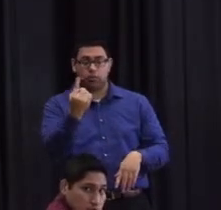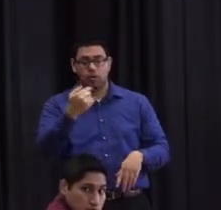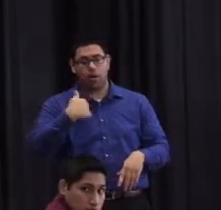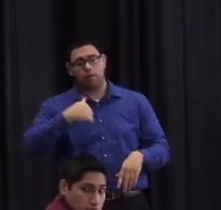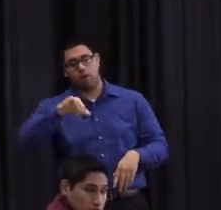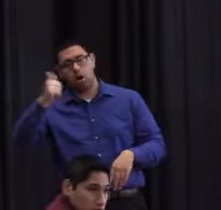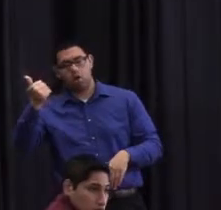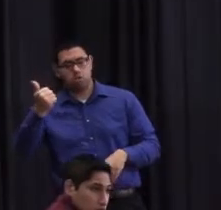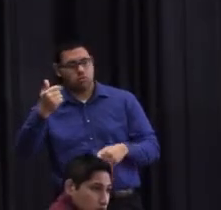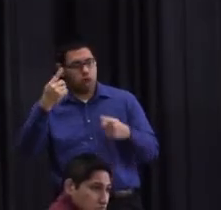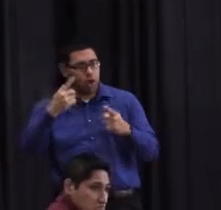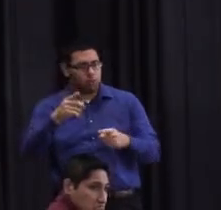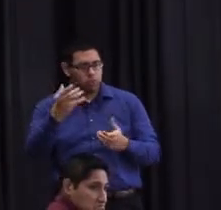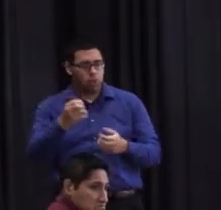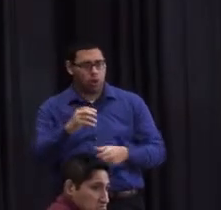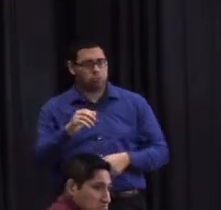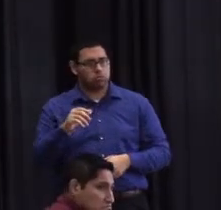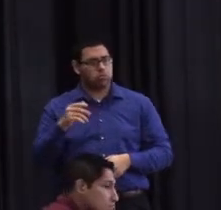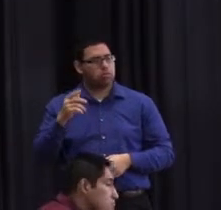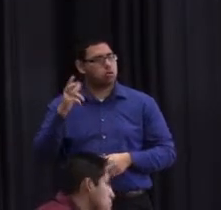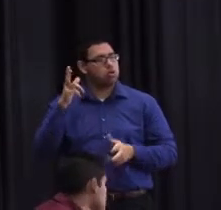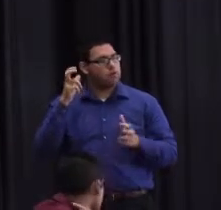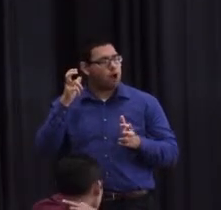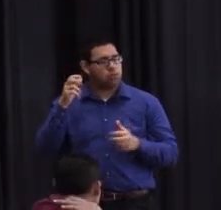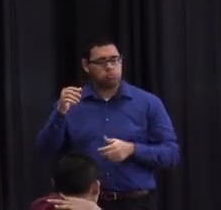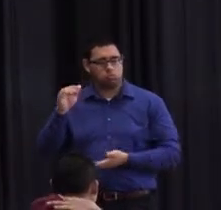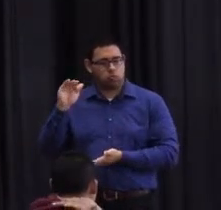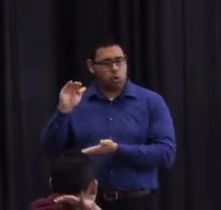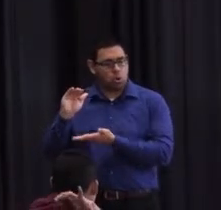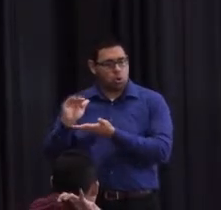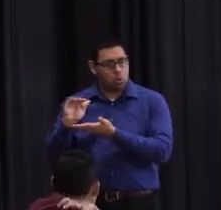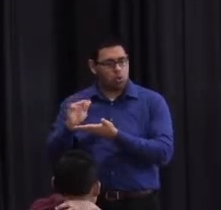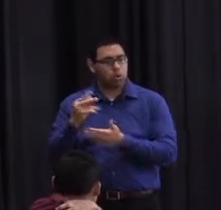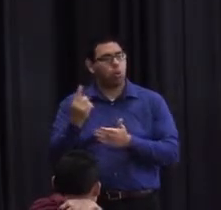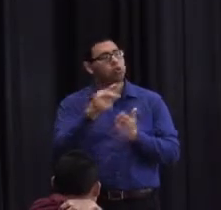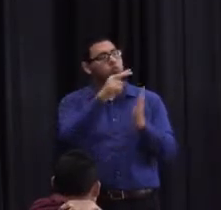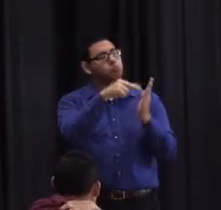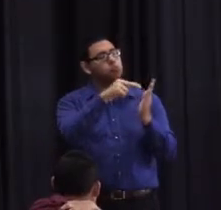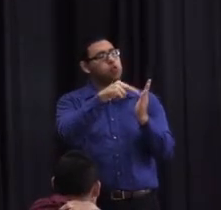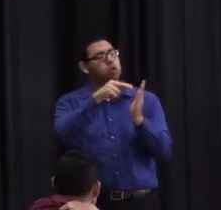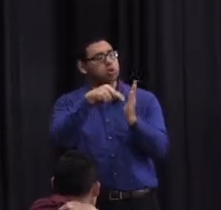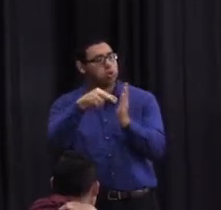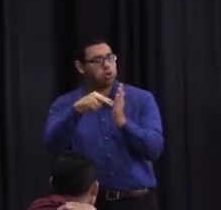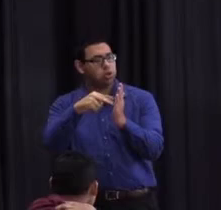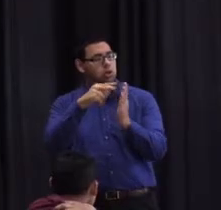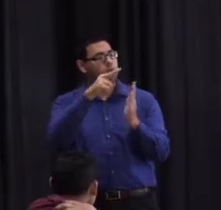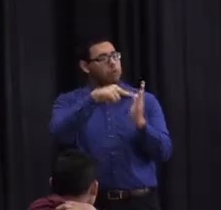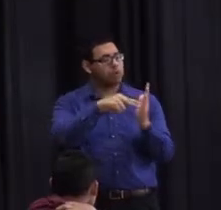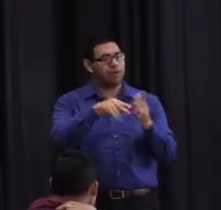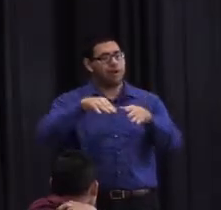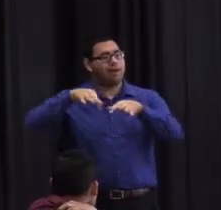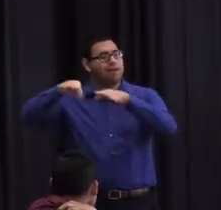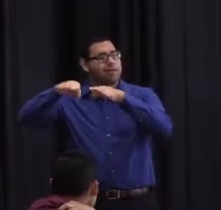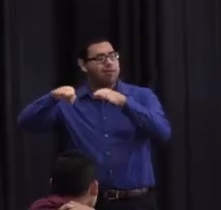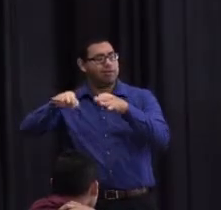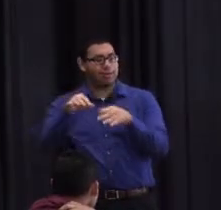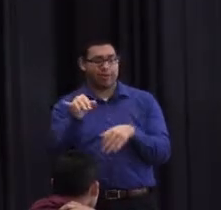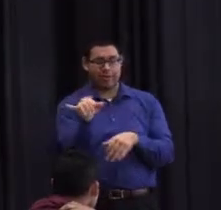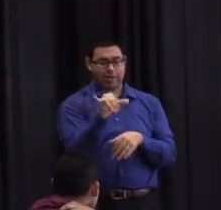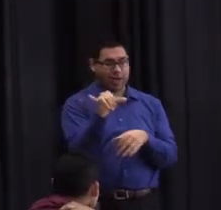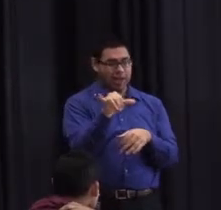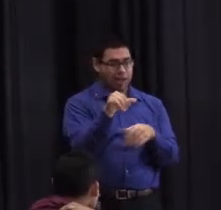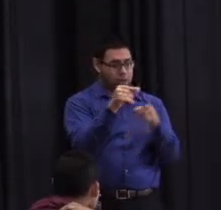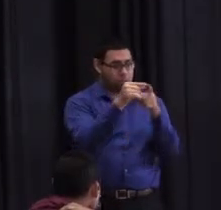some other things going on, you want to turn the volume down and just read it. But reading and dictating of the same